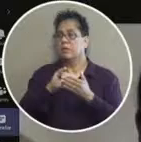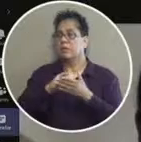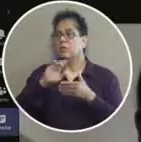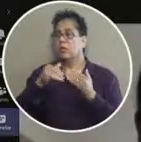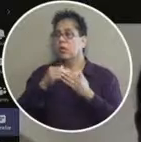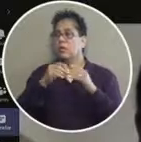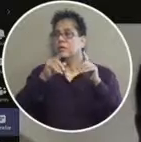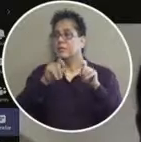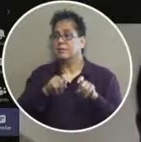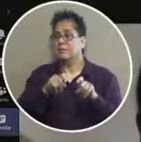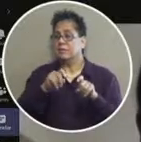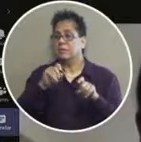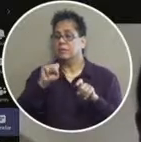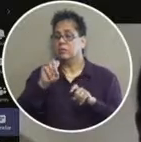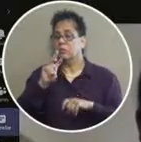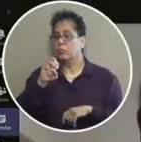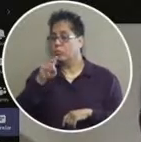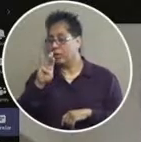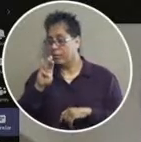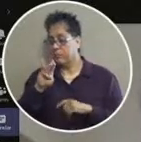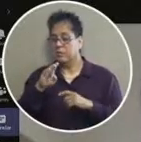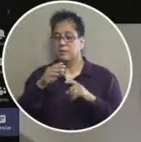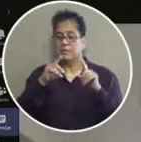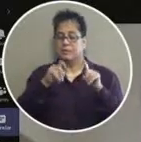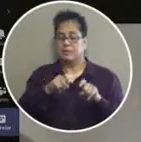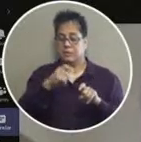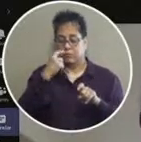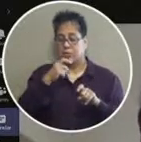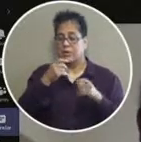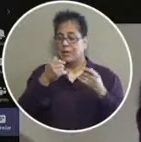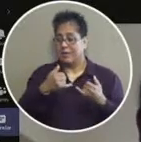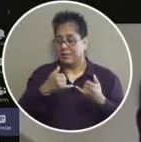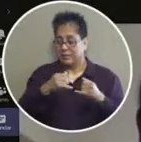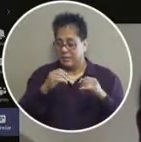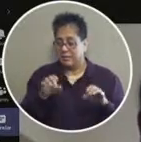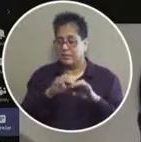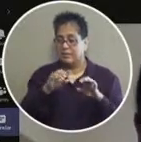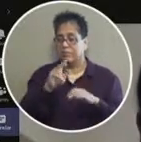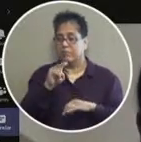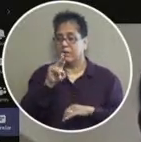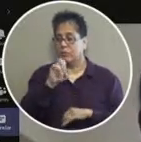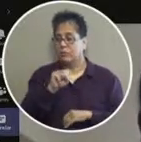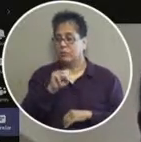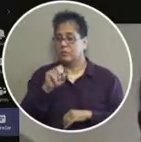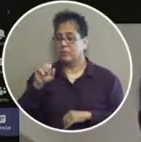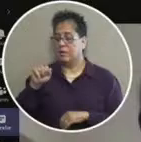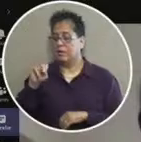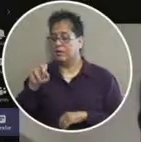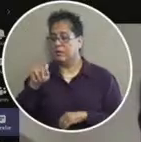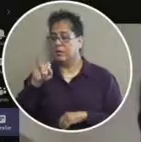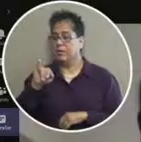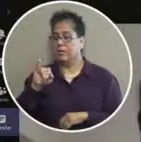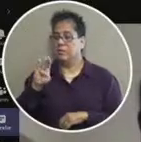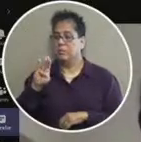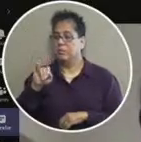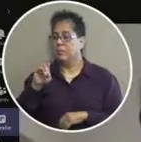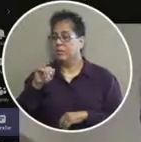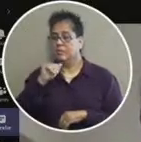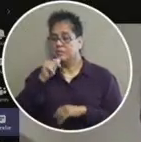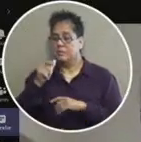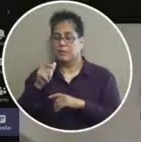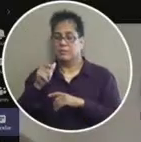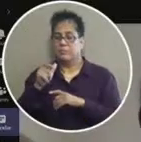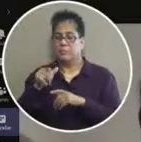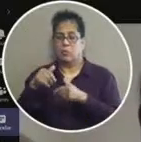test, that's the swab testing, and that's testing for the active virus. So antibody testing is not offered openly